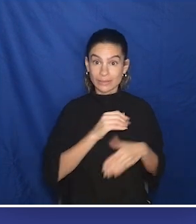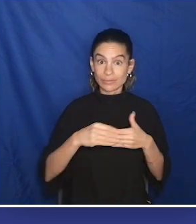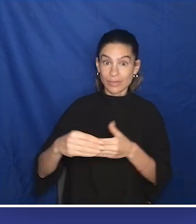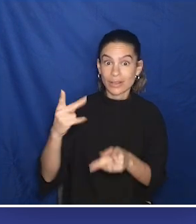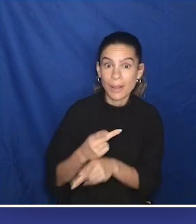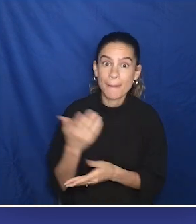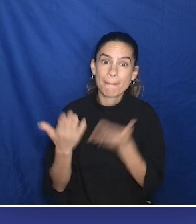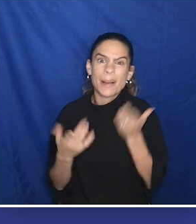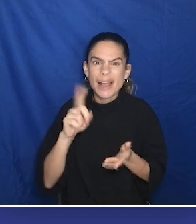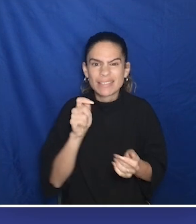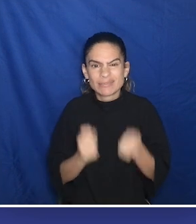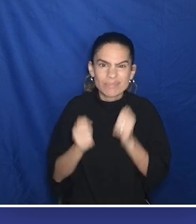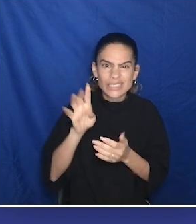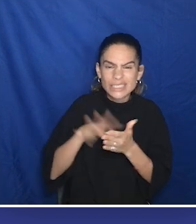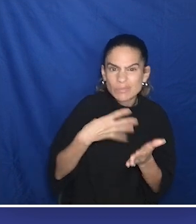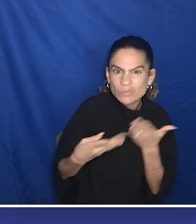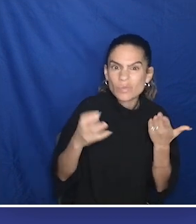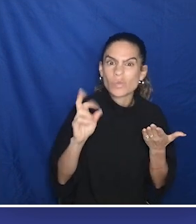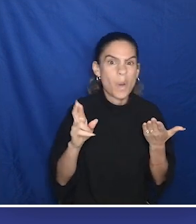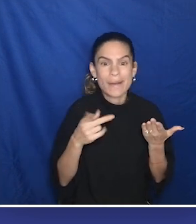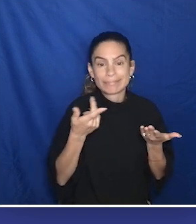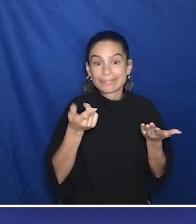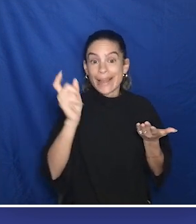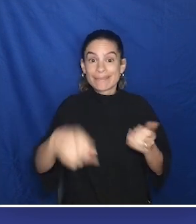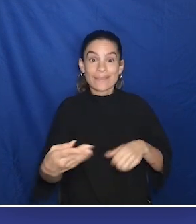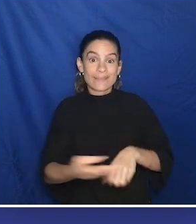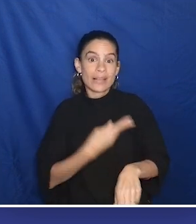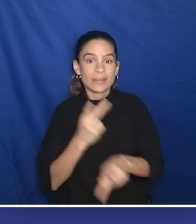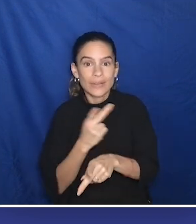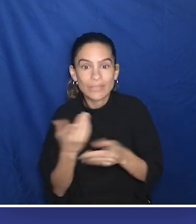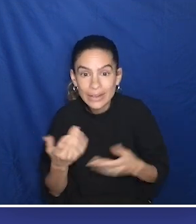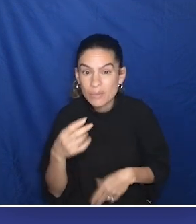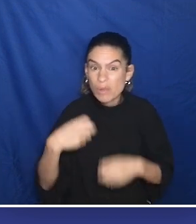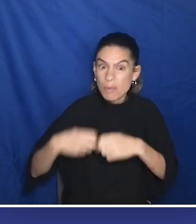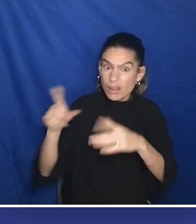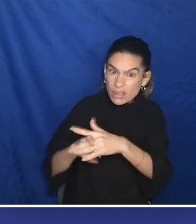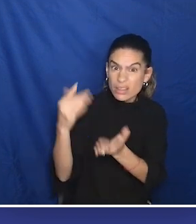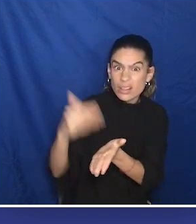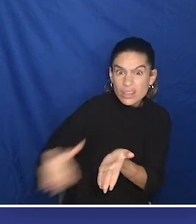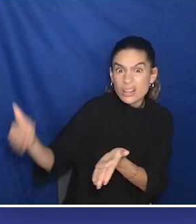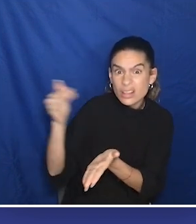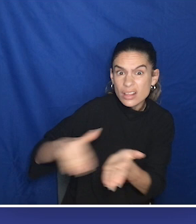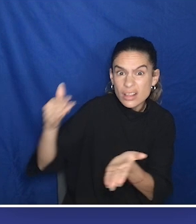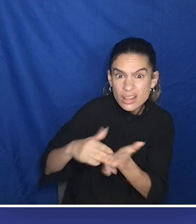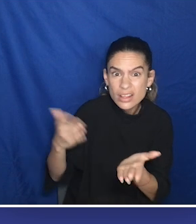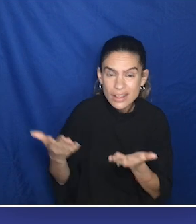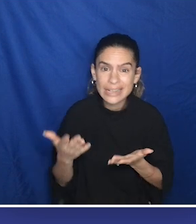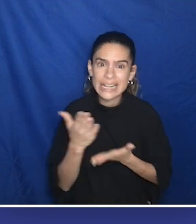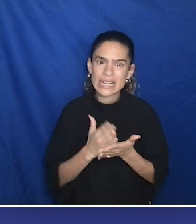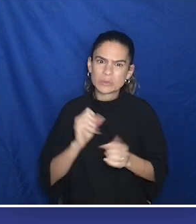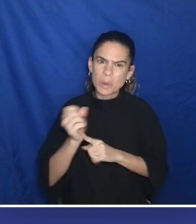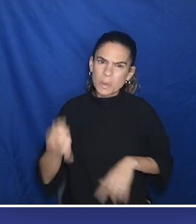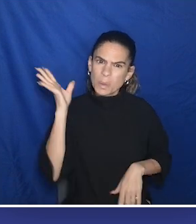self-directed care, you might have to adjust schedules or fire caregivers if the same issues keep happening. Some situations